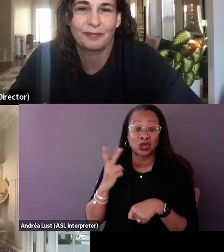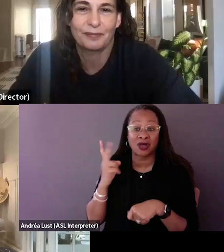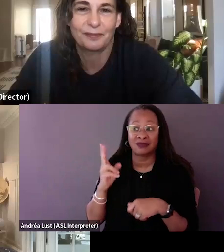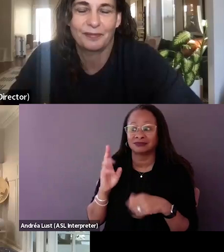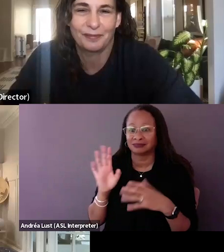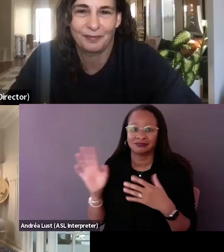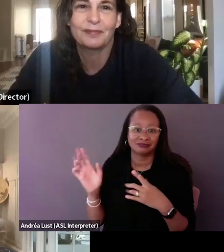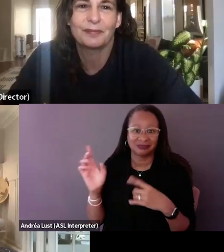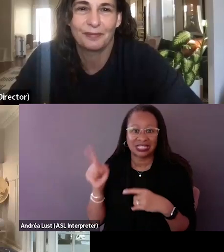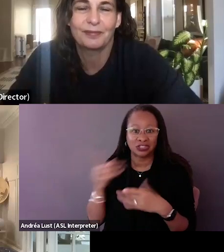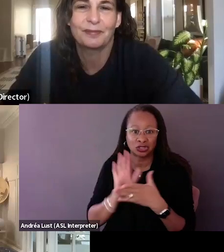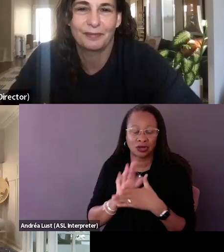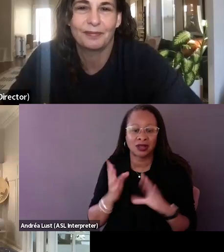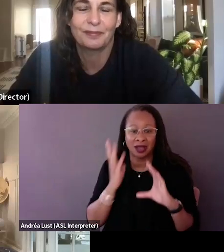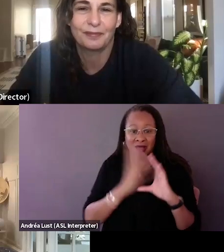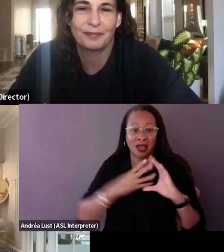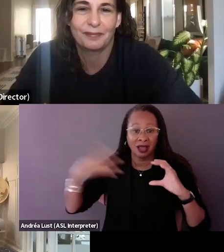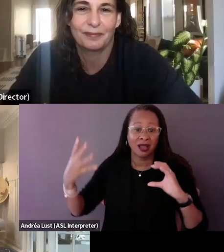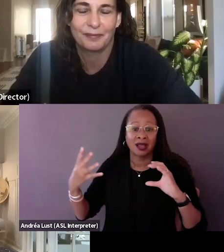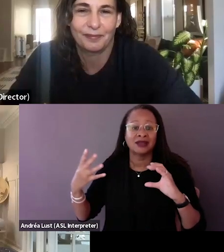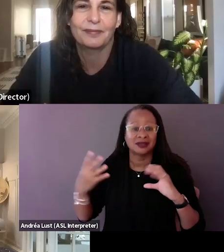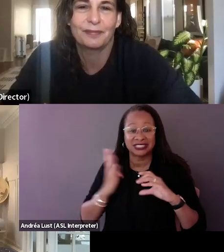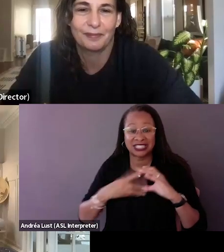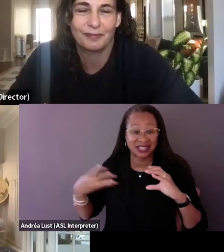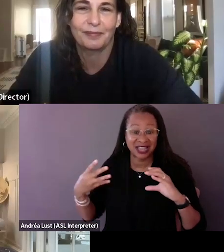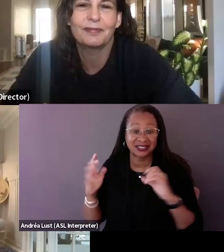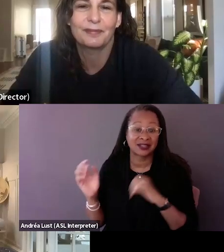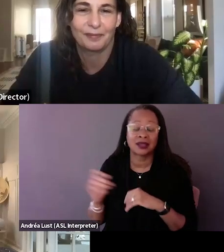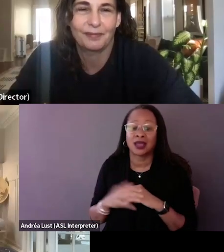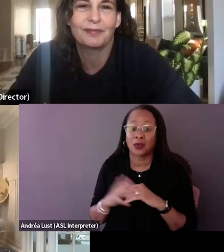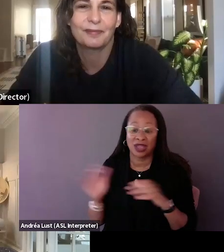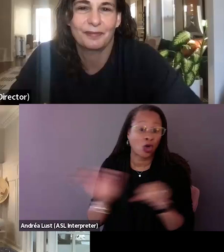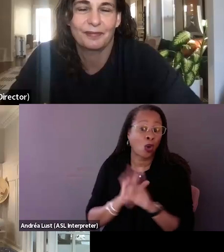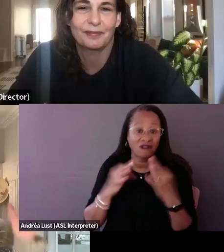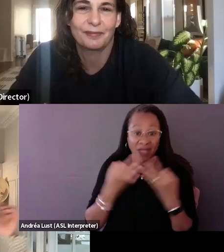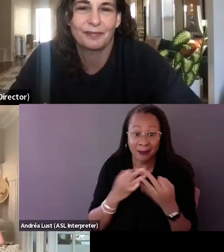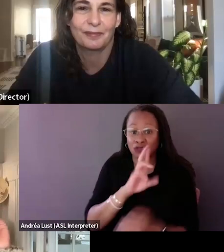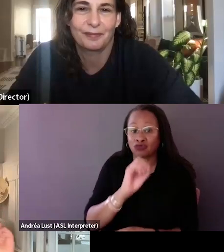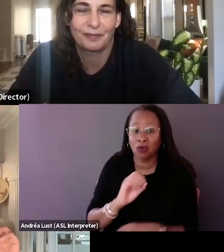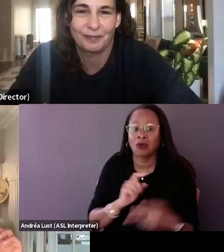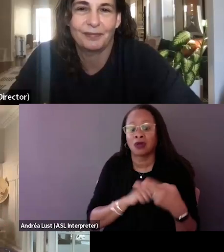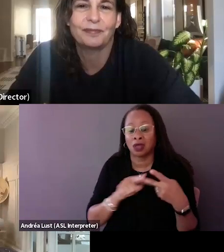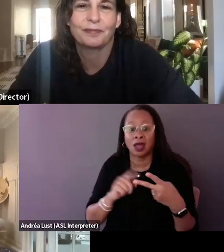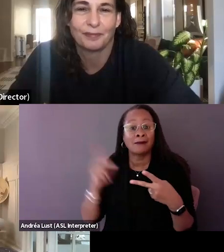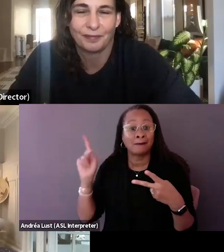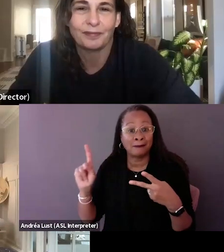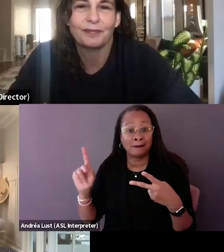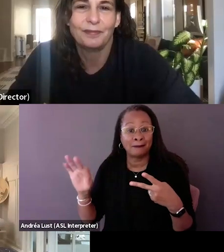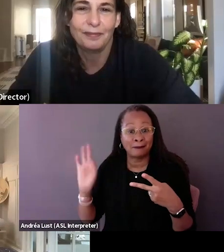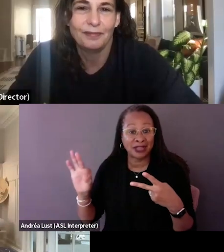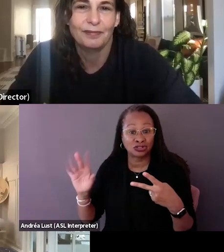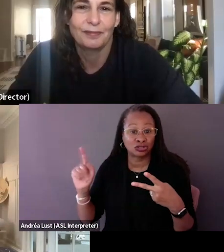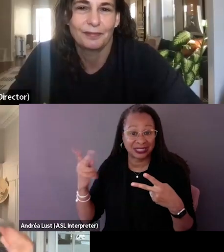Rowe family and Pastor Kim and So-yeon with us. What an experience. They were sitting behind me,